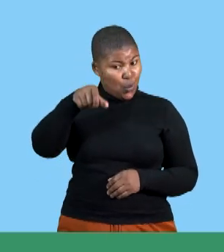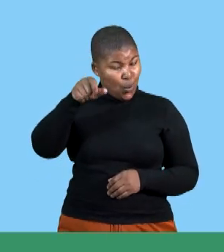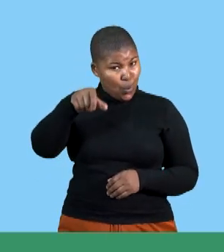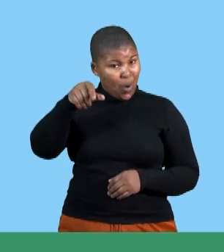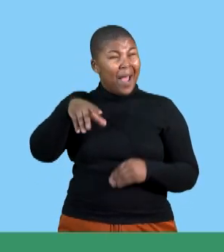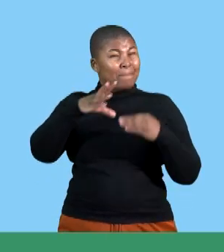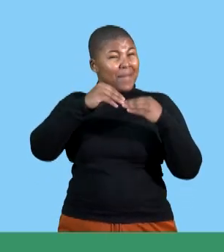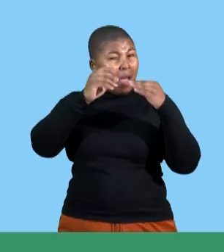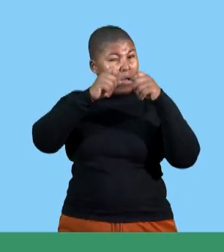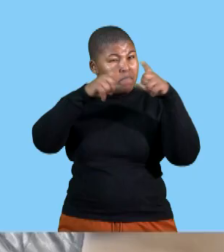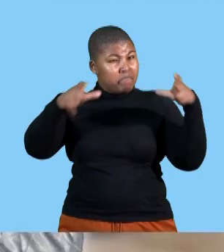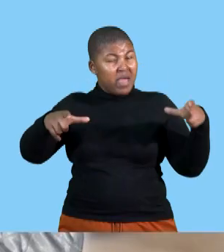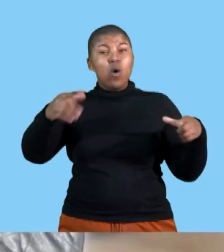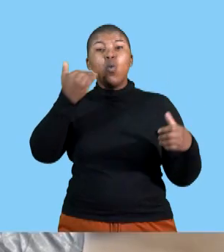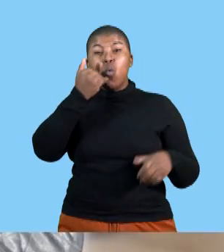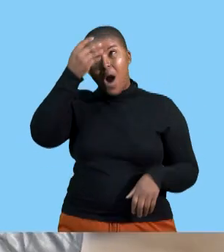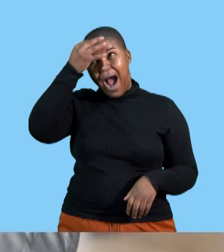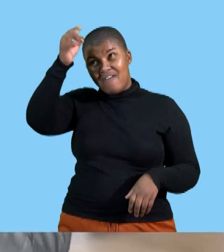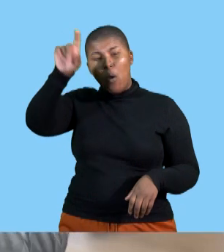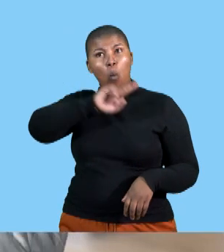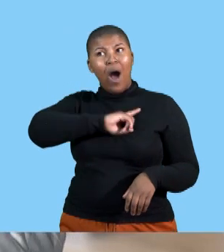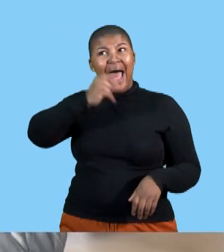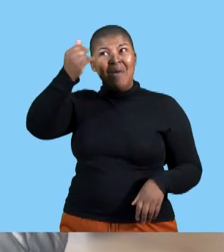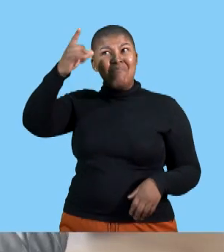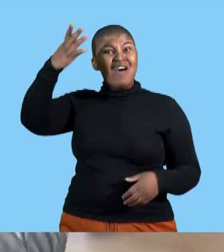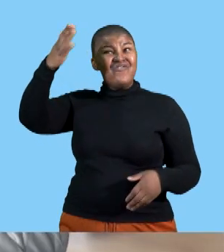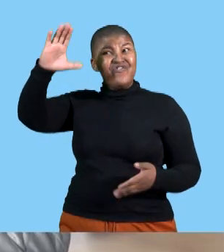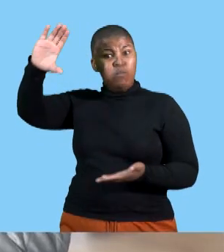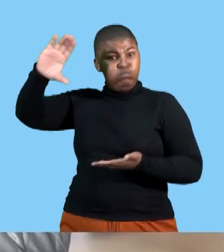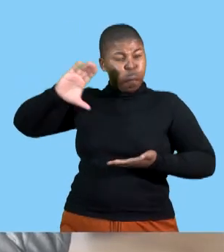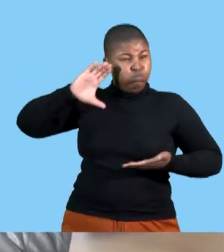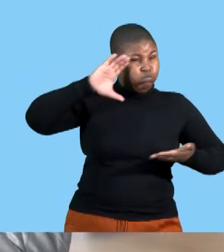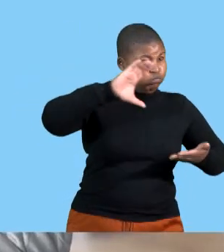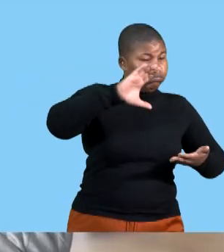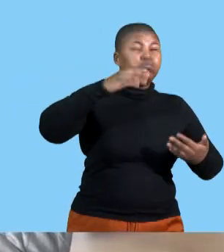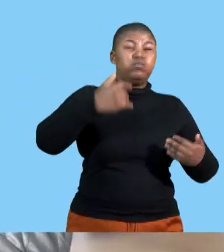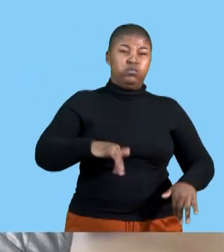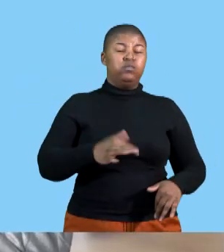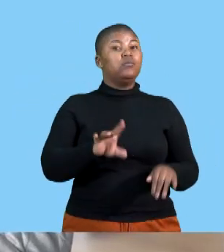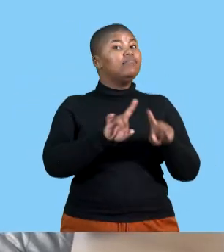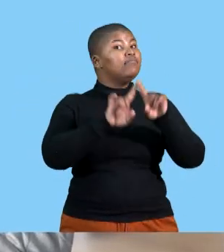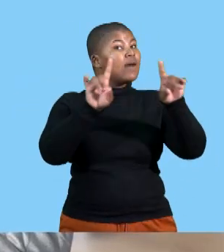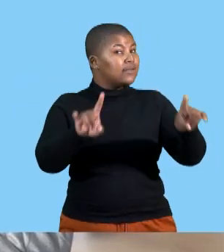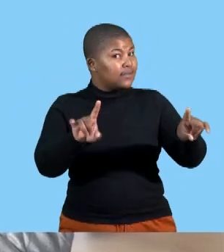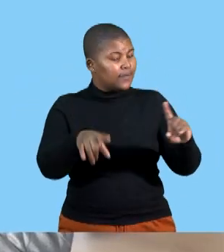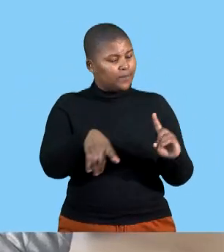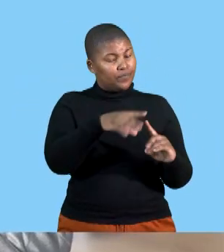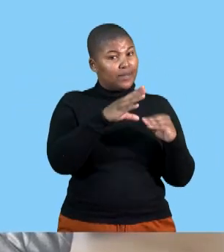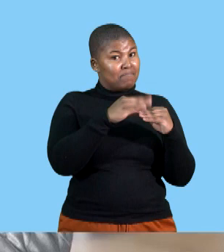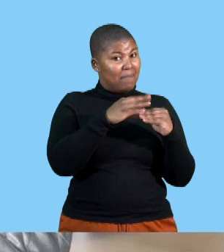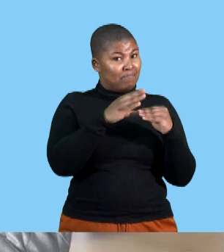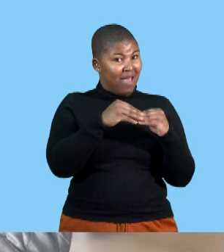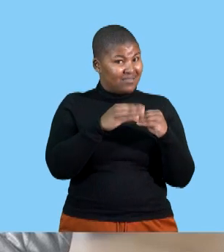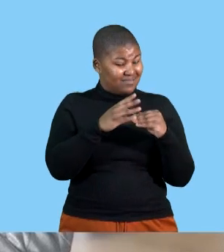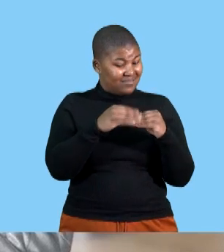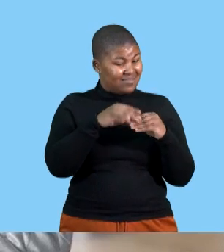he is the one who owns these enterprises. So obviously the shareholders have limited liability, meaning the debts of the